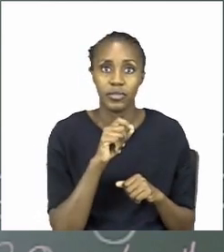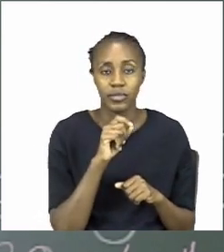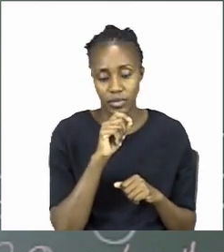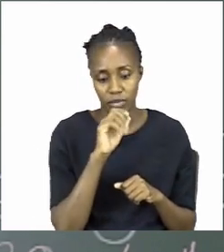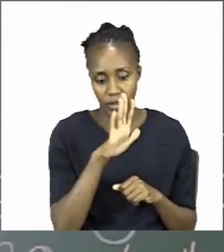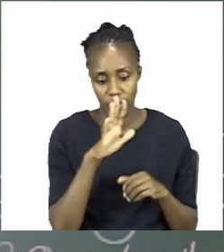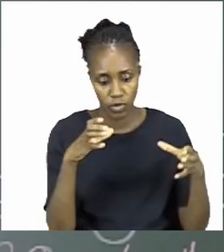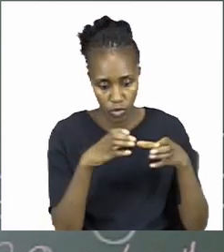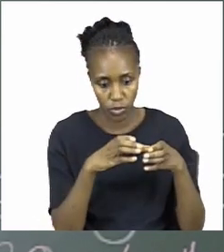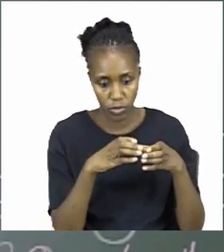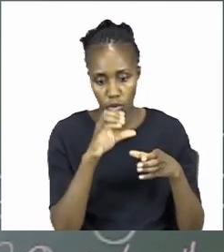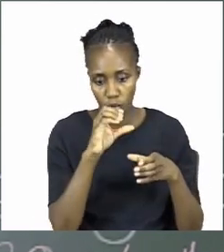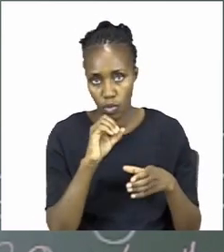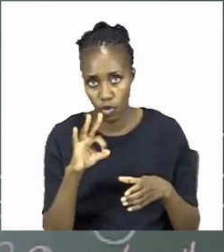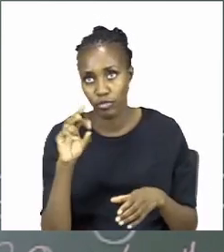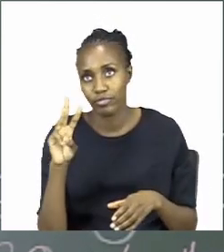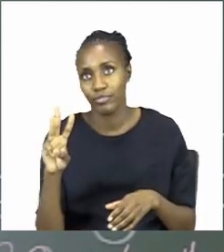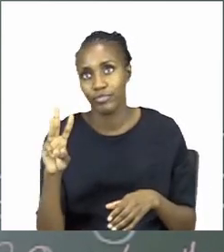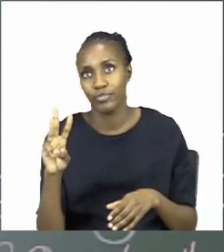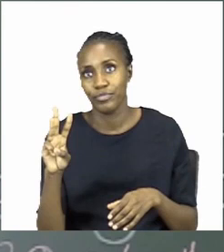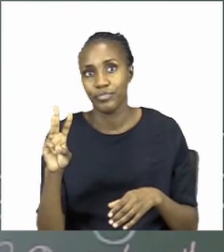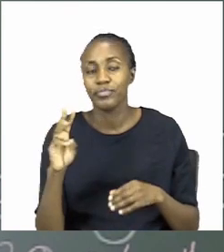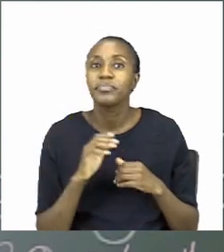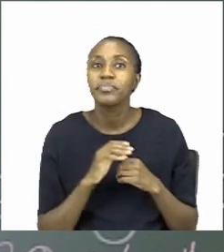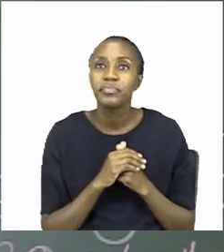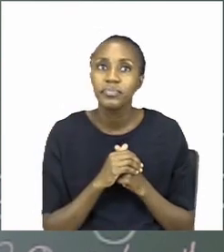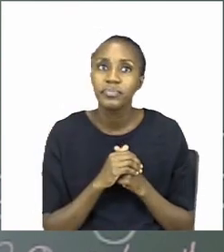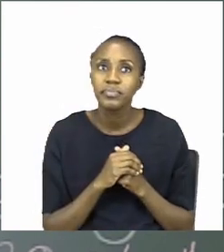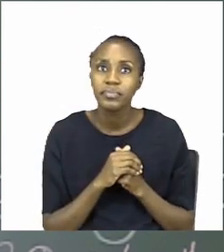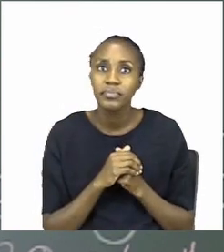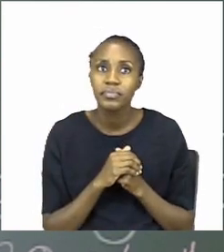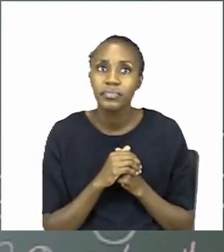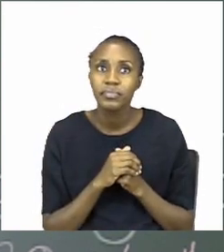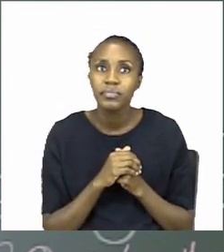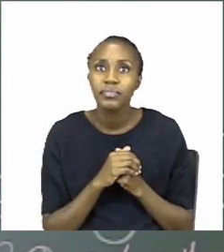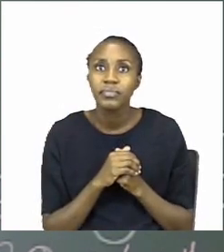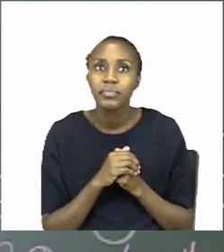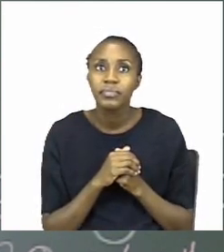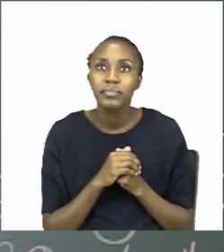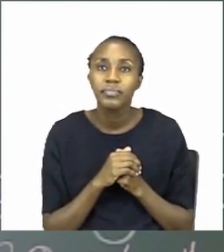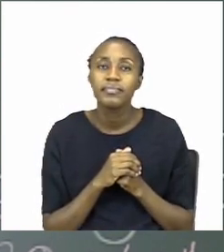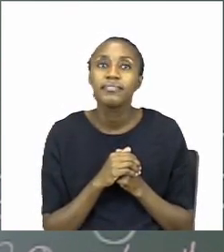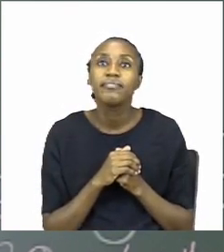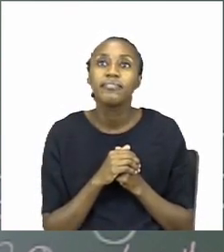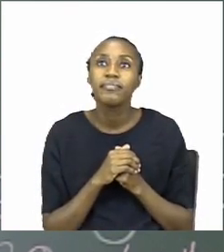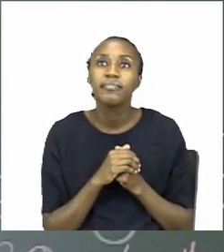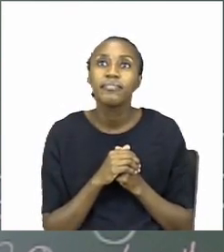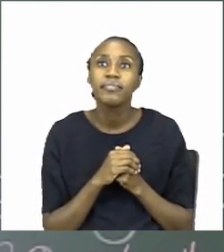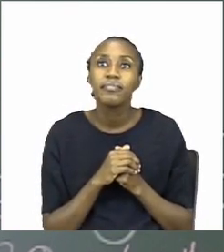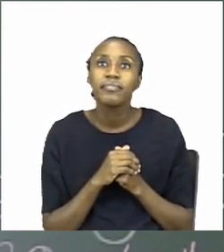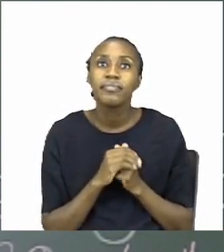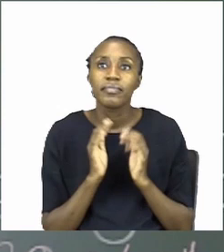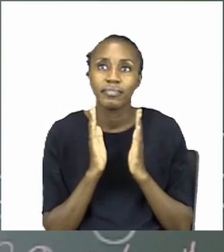are 5 groups of 3. Okay. Now boys and girls, you have to